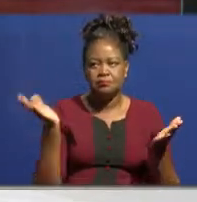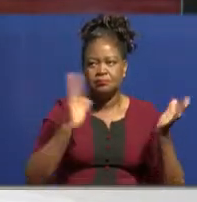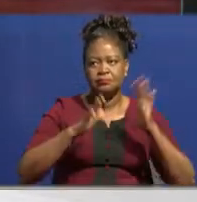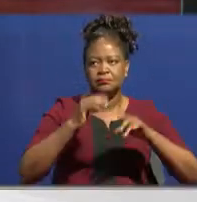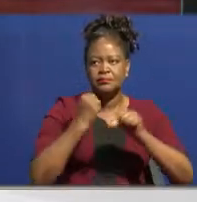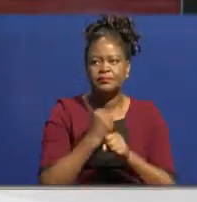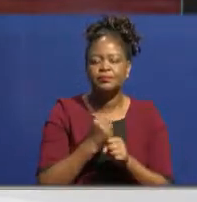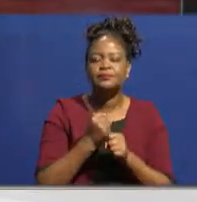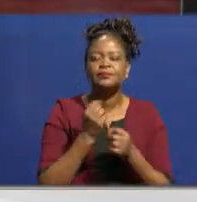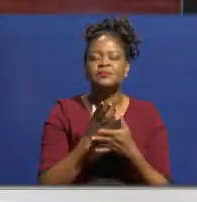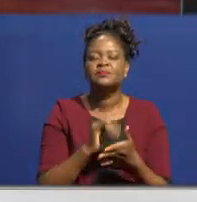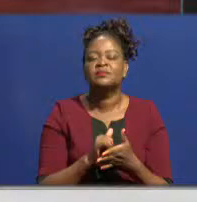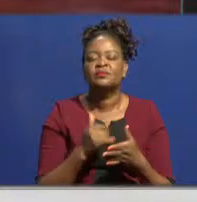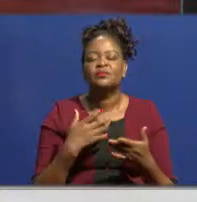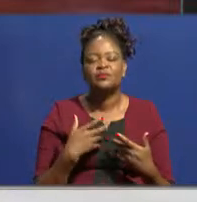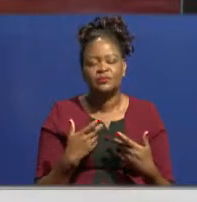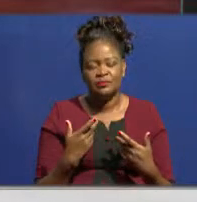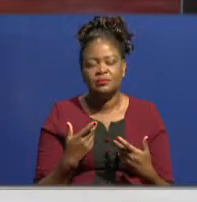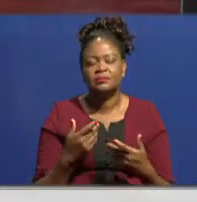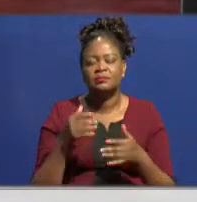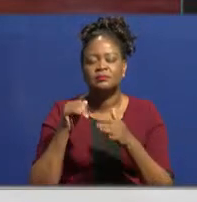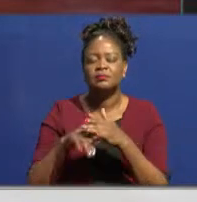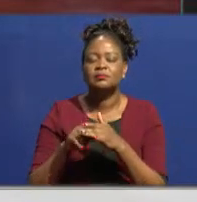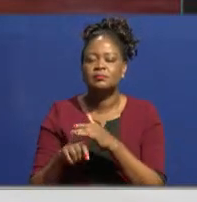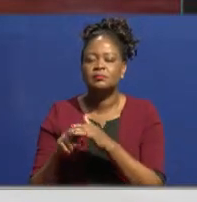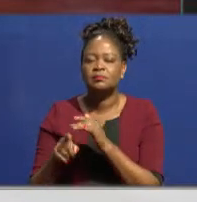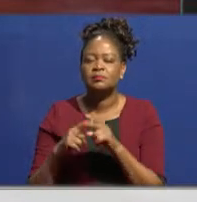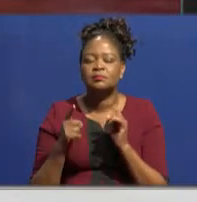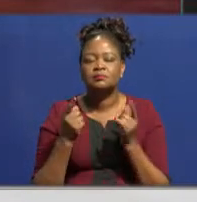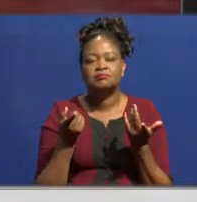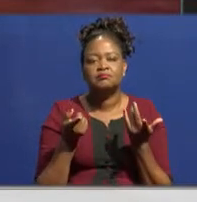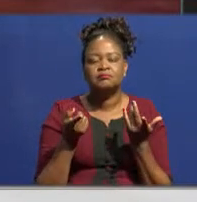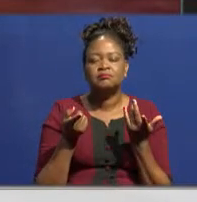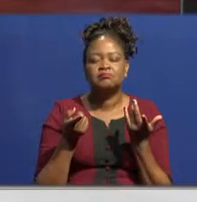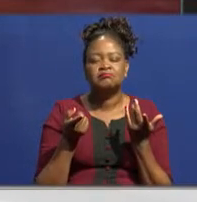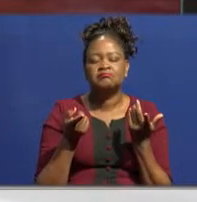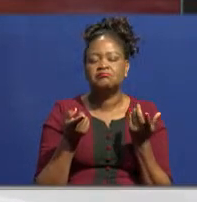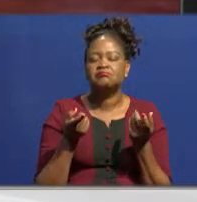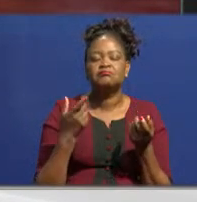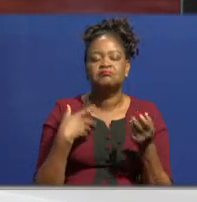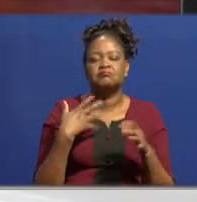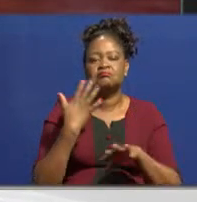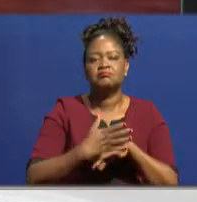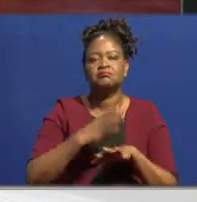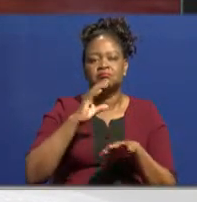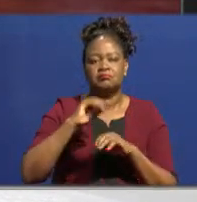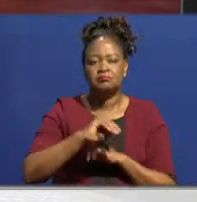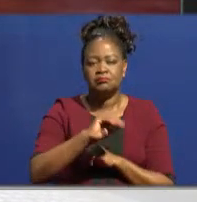work and ensure that we have something in our farms. But unfortunately, we've had the fertilizer issue. I don't know